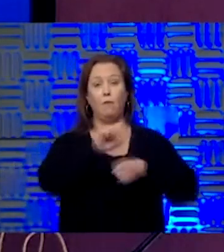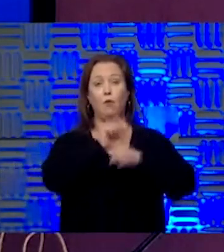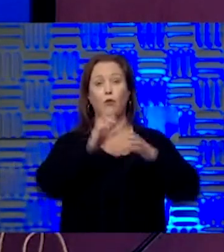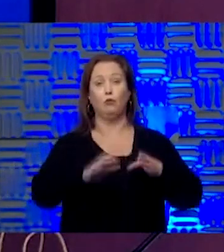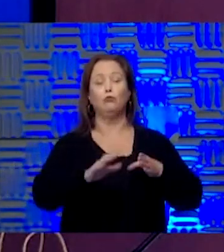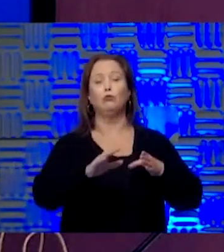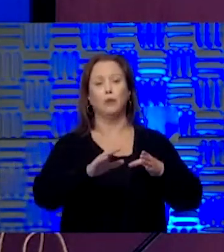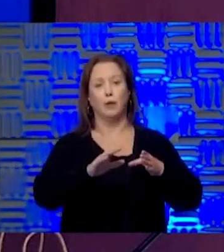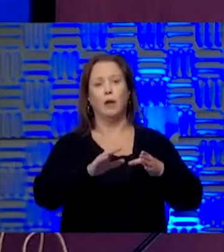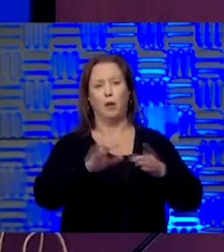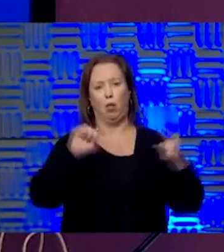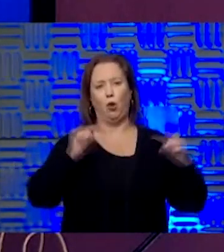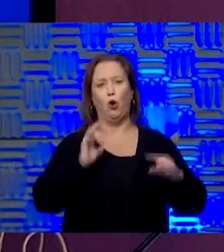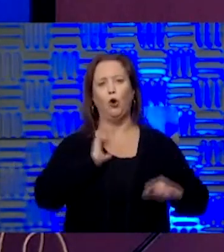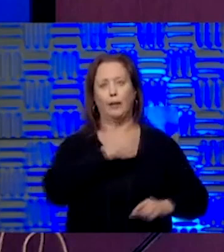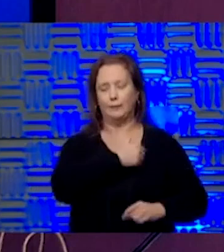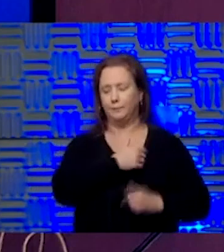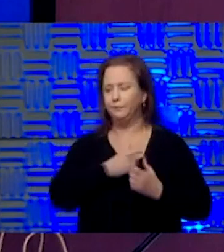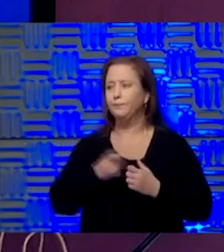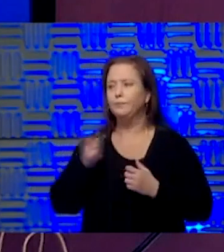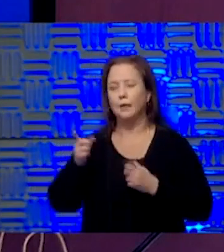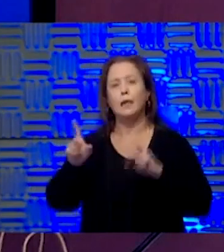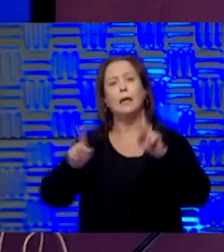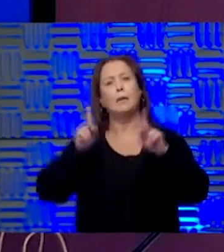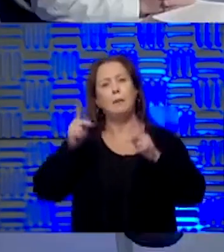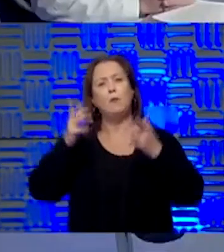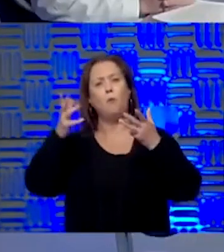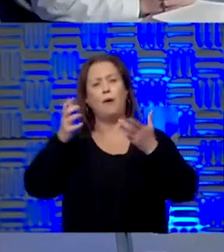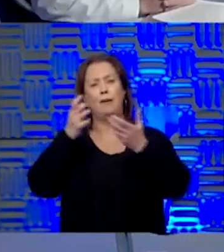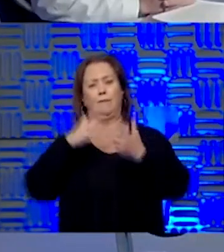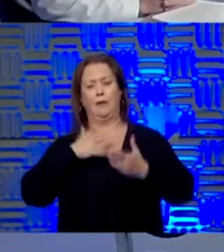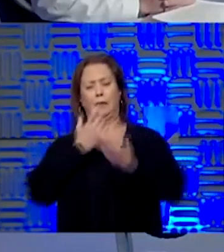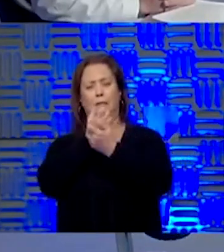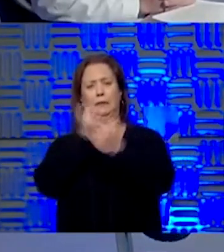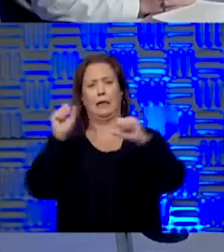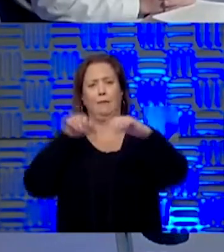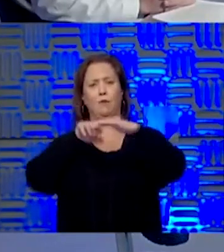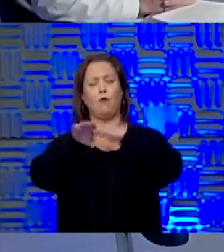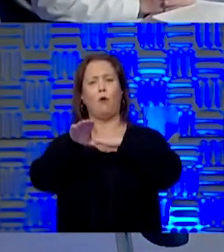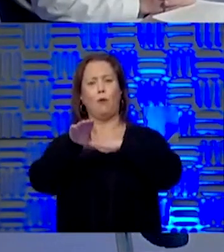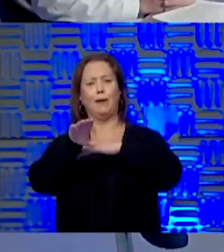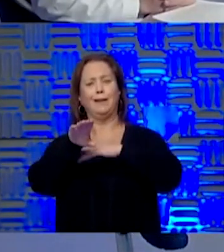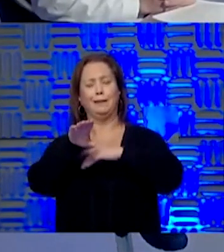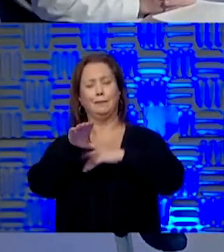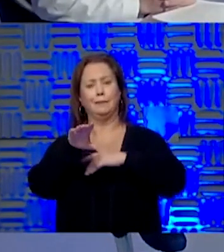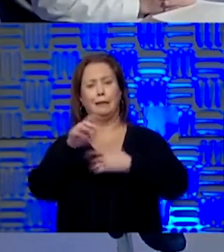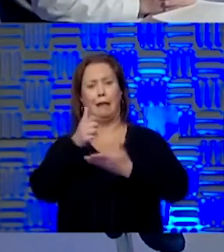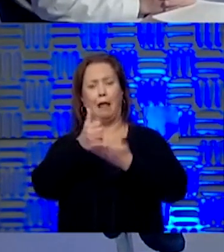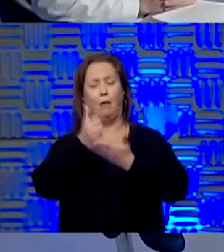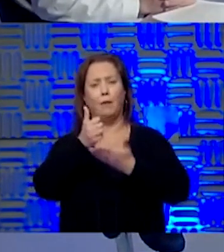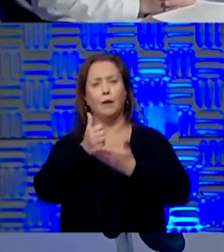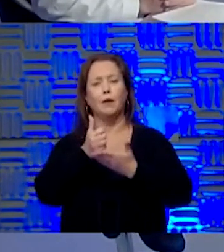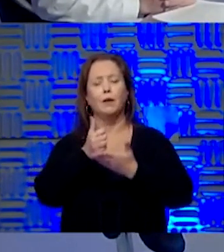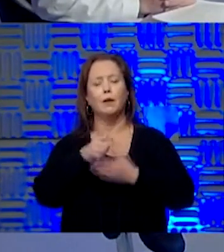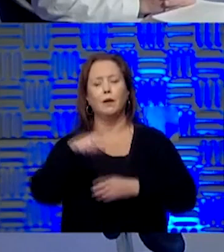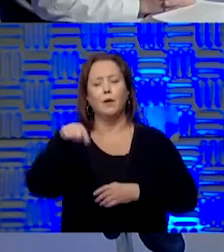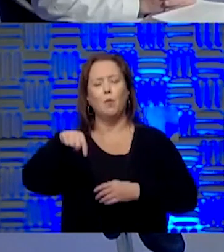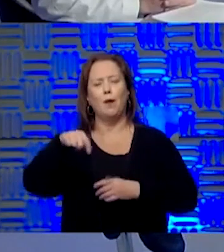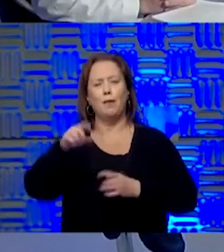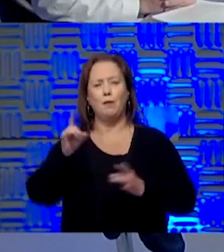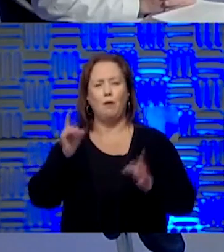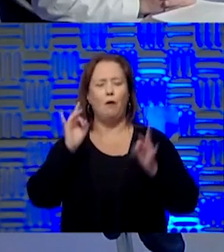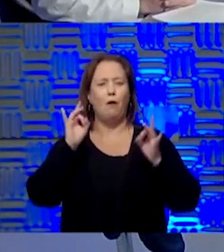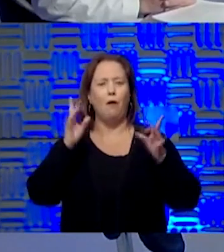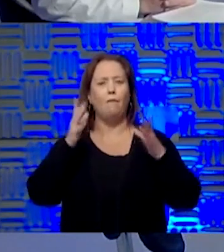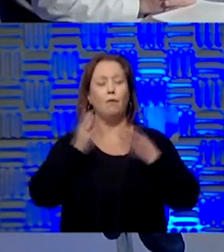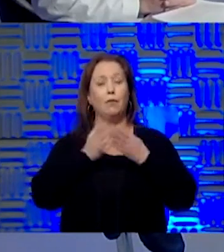things is having people feel like it's safe to go get care. One of the tragedies of this COVID story, I think, as